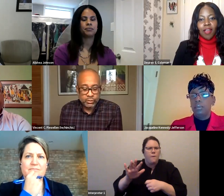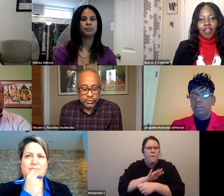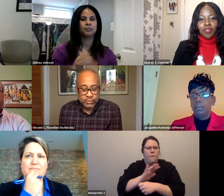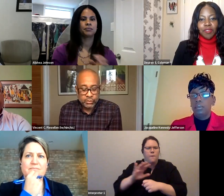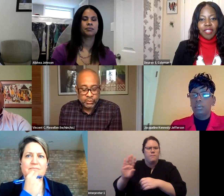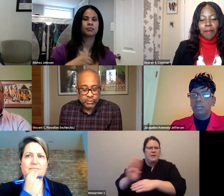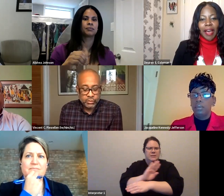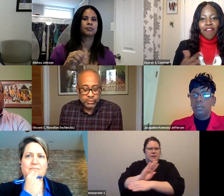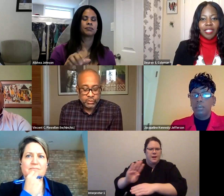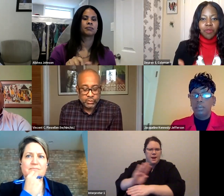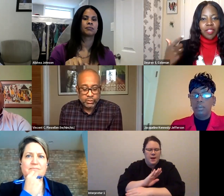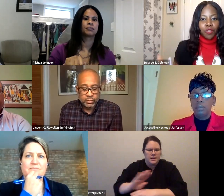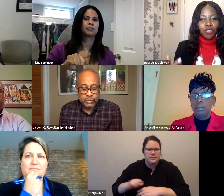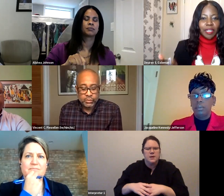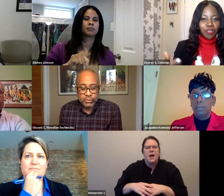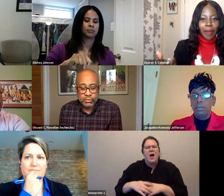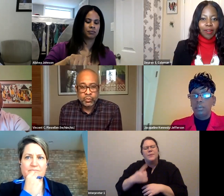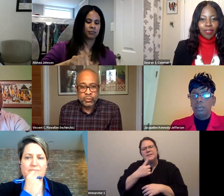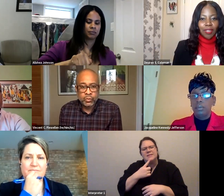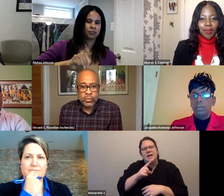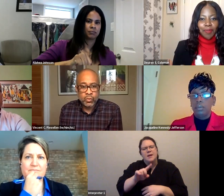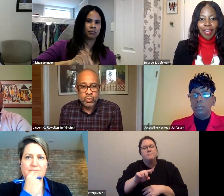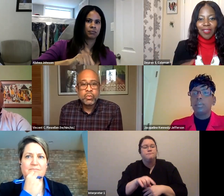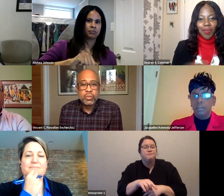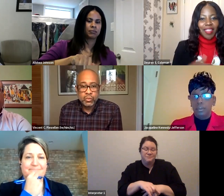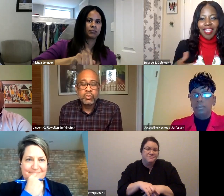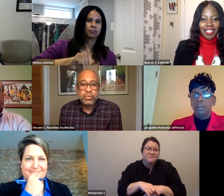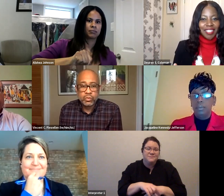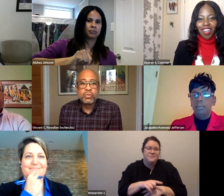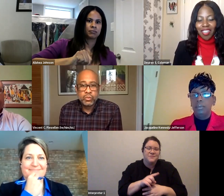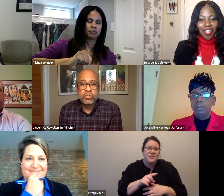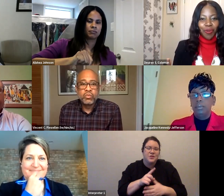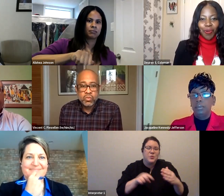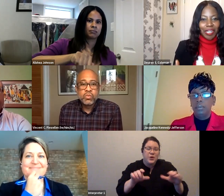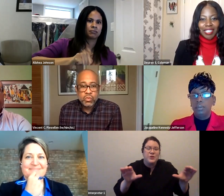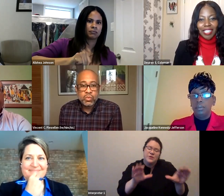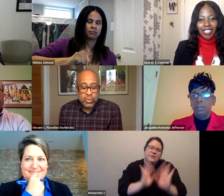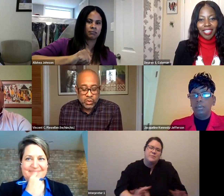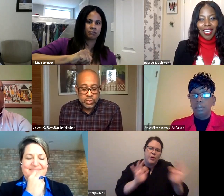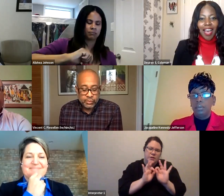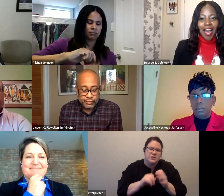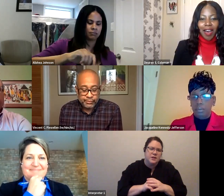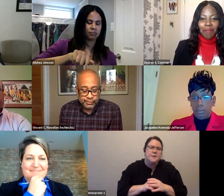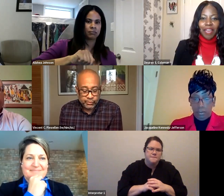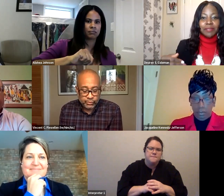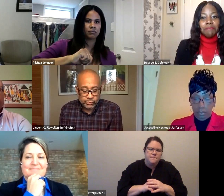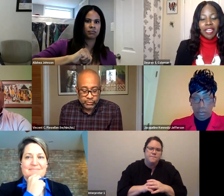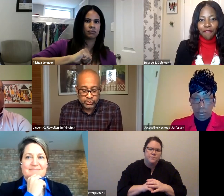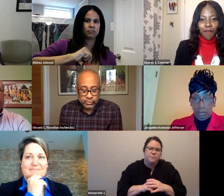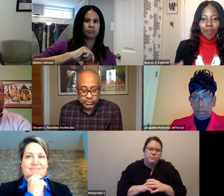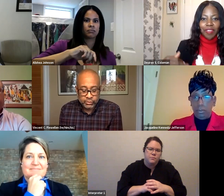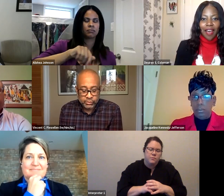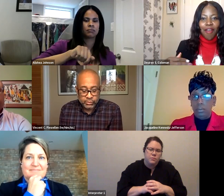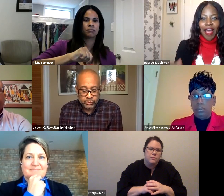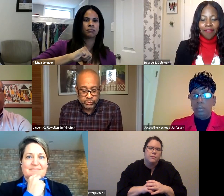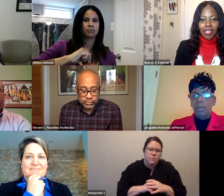I'll sort of say my advice would be that what you measure matters, right? So nothing gets done in your organization that is